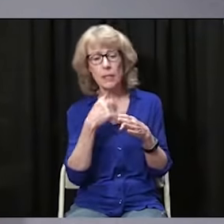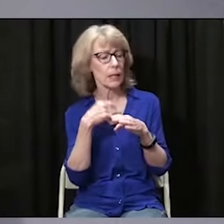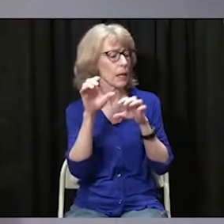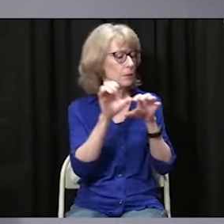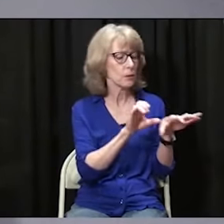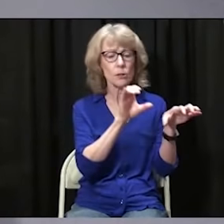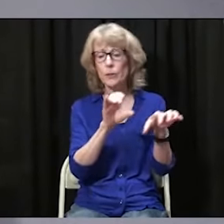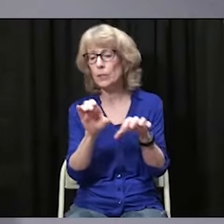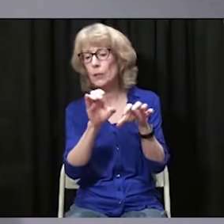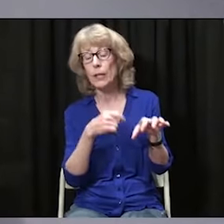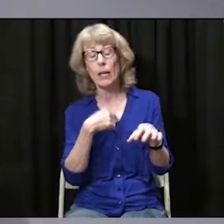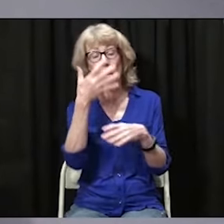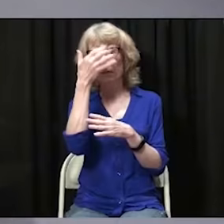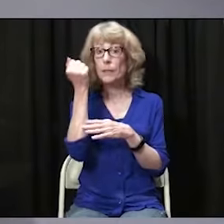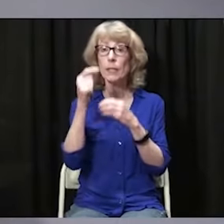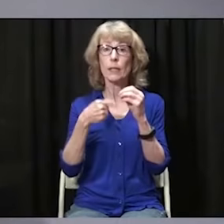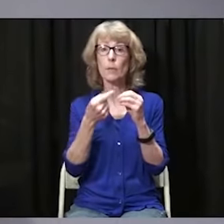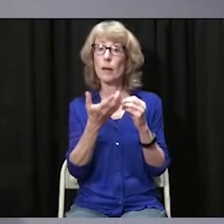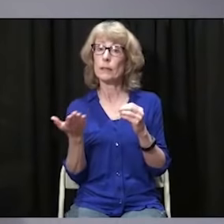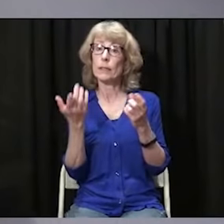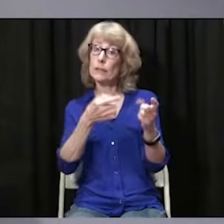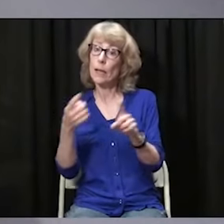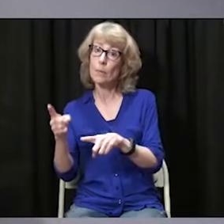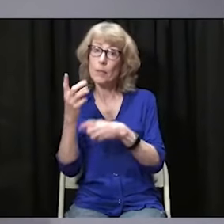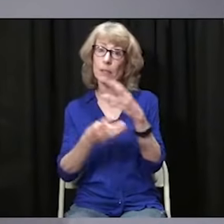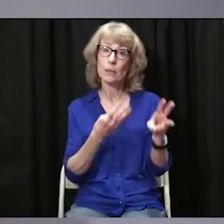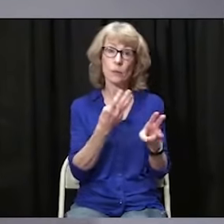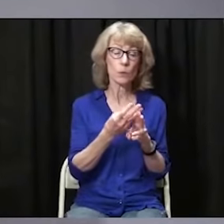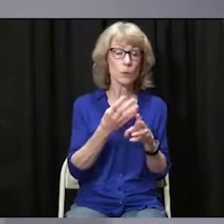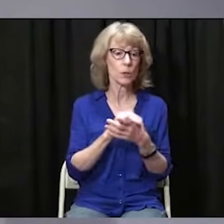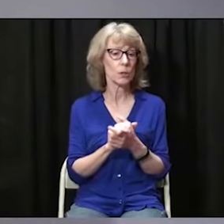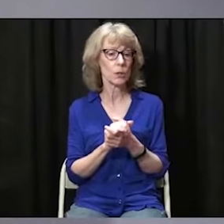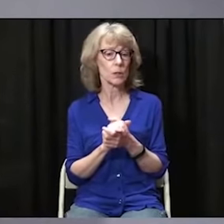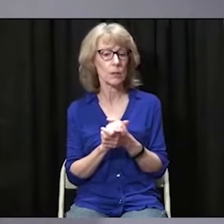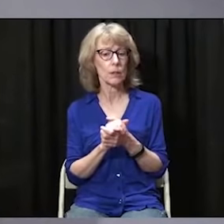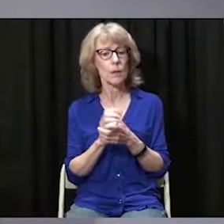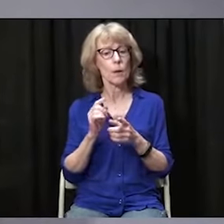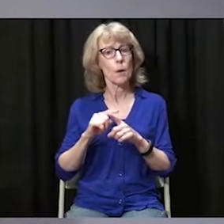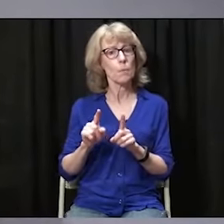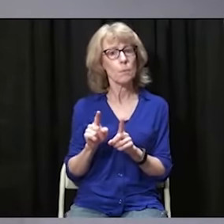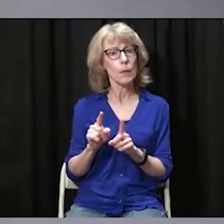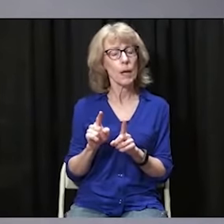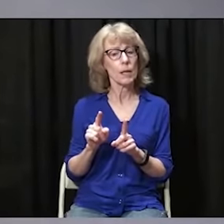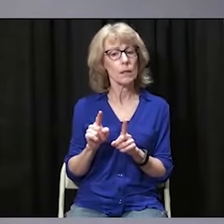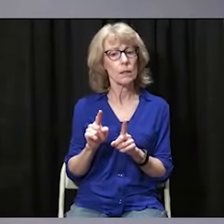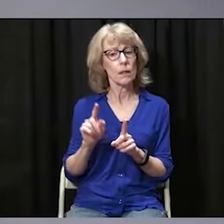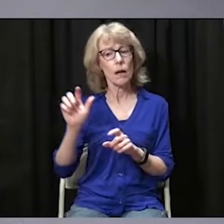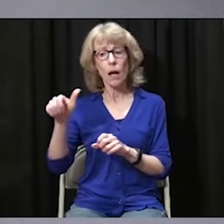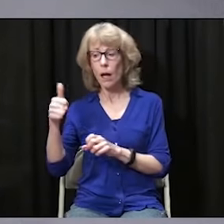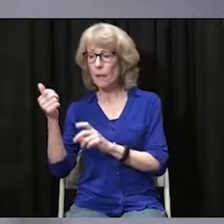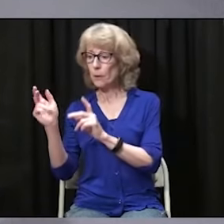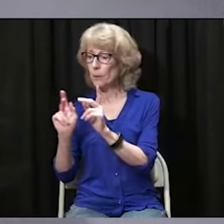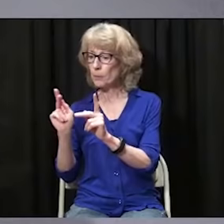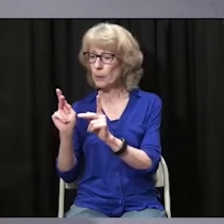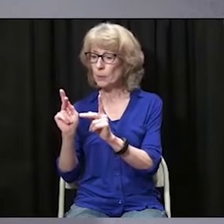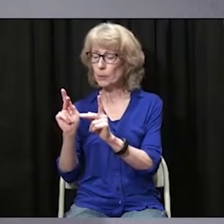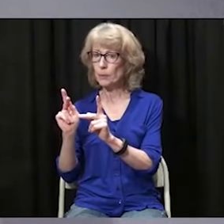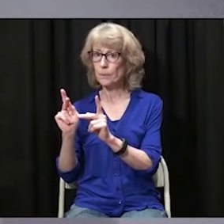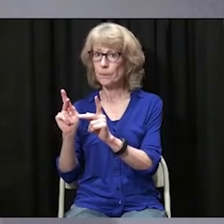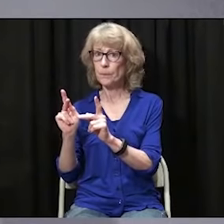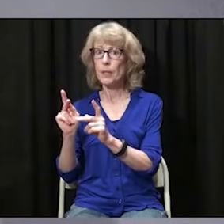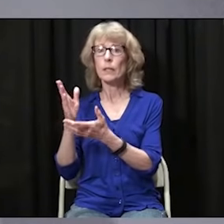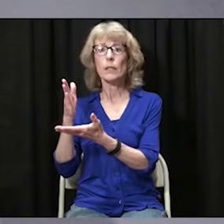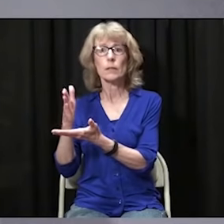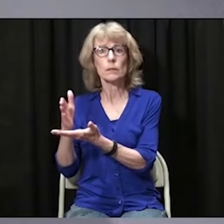certain things happen in the world, and a lot of people just see it and they move on. But for other people, it stops them in their tracks. And this is the